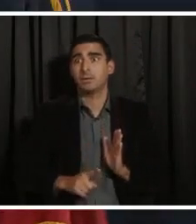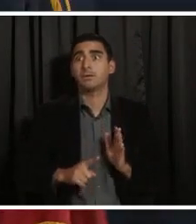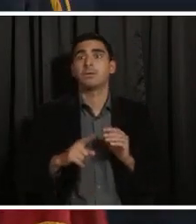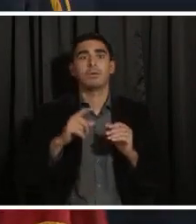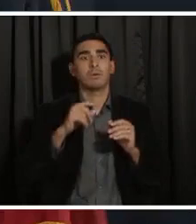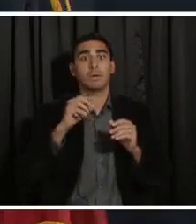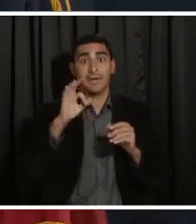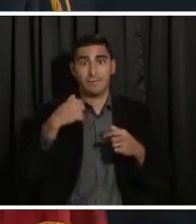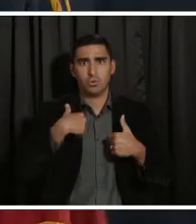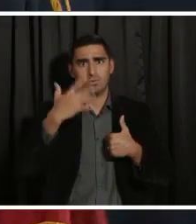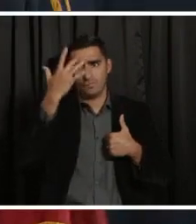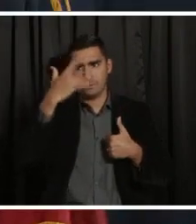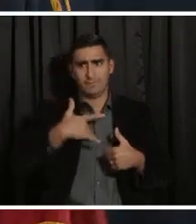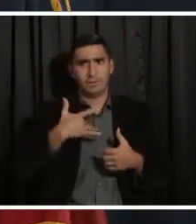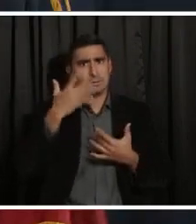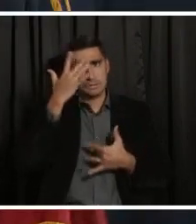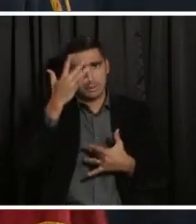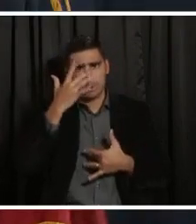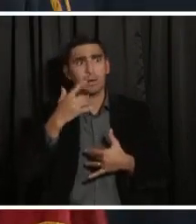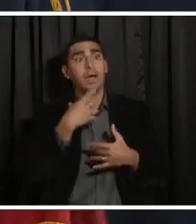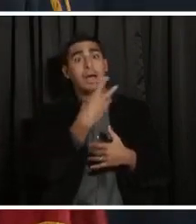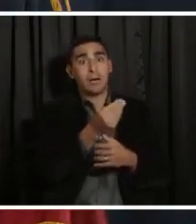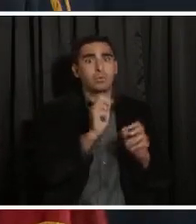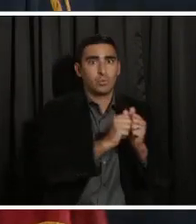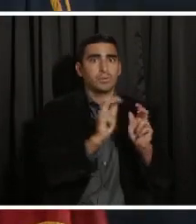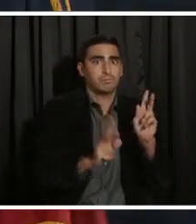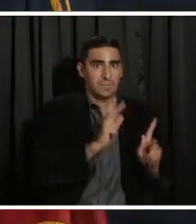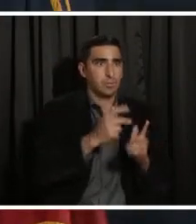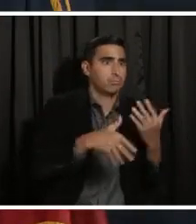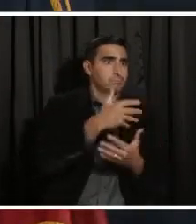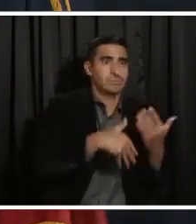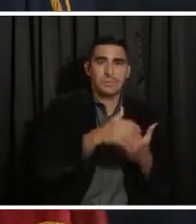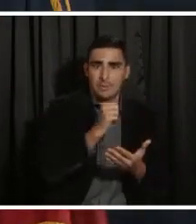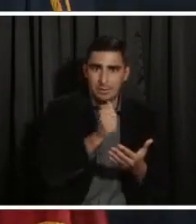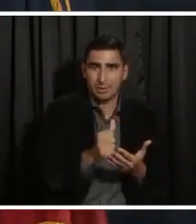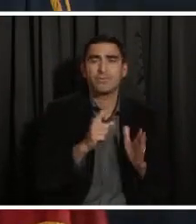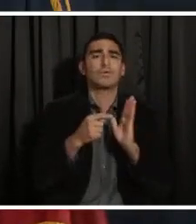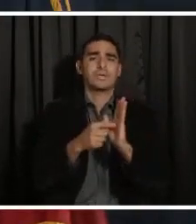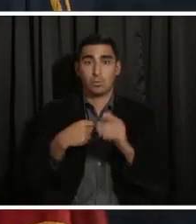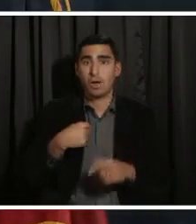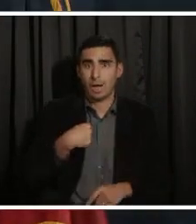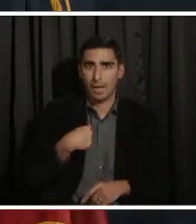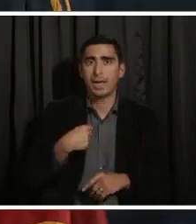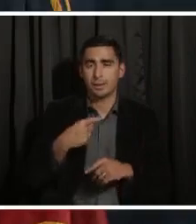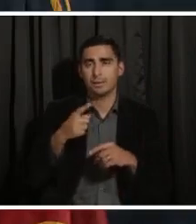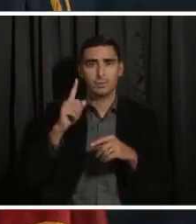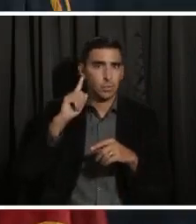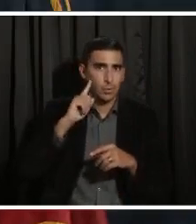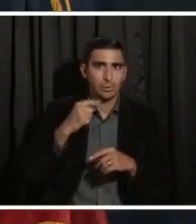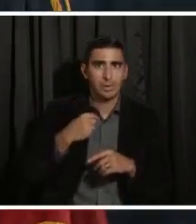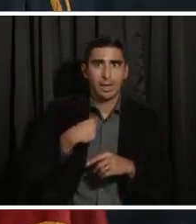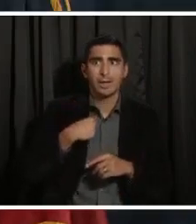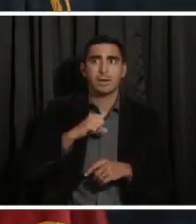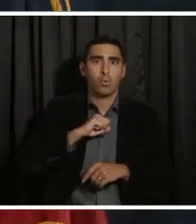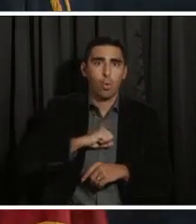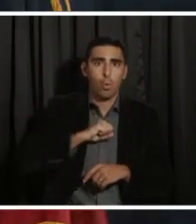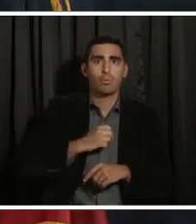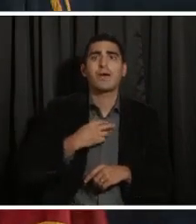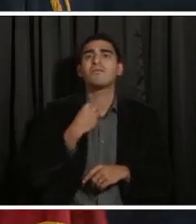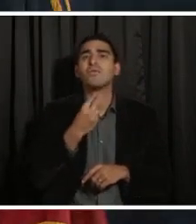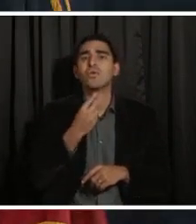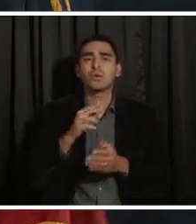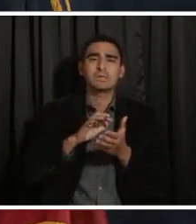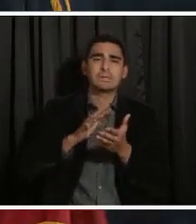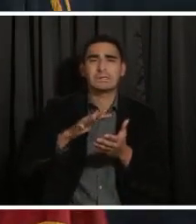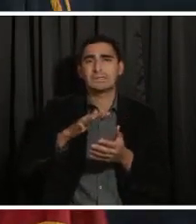other people if you're sick at all until you've been tested. You know, I had a little cold last week. You might have heard it. You know, my voice was a little off and I a